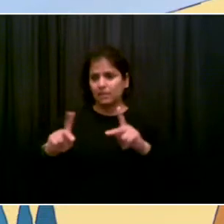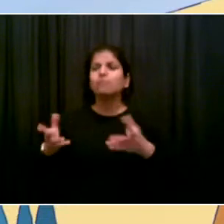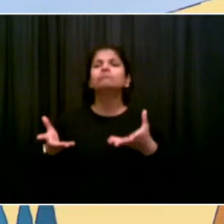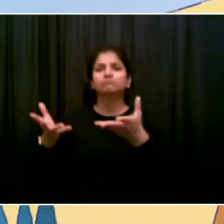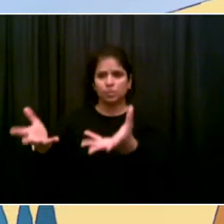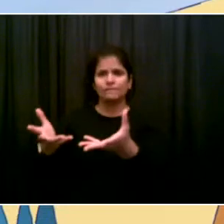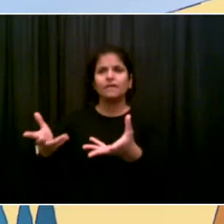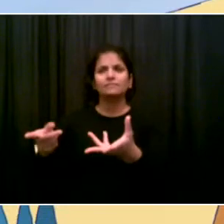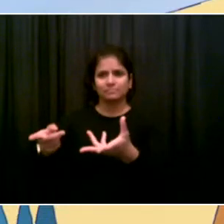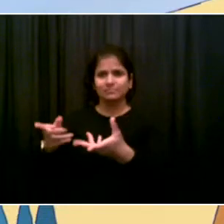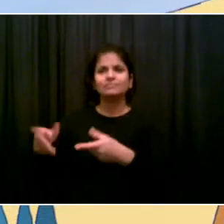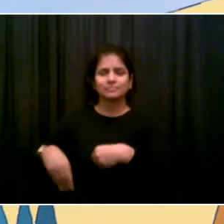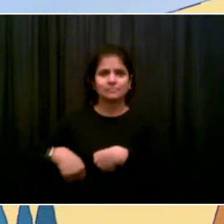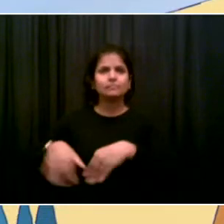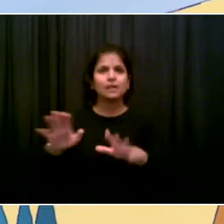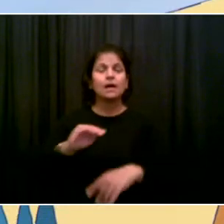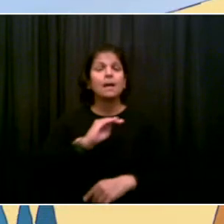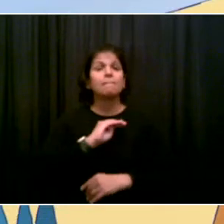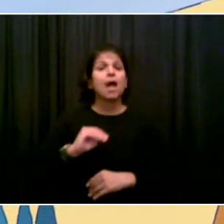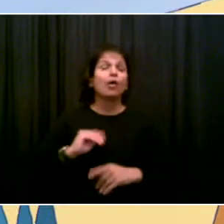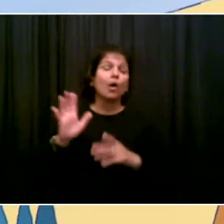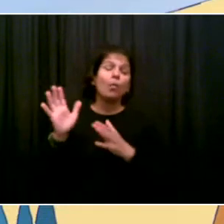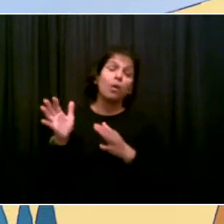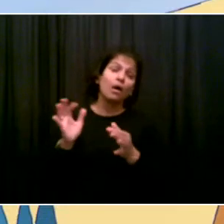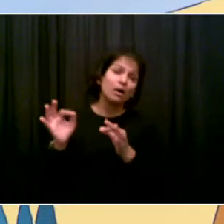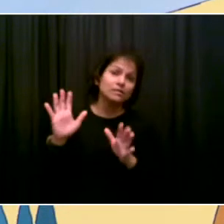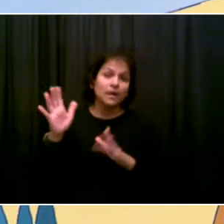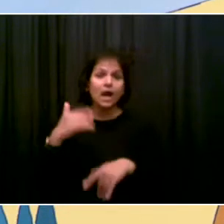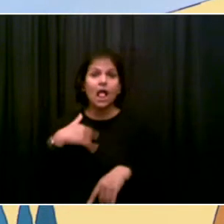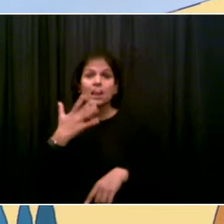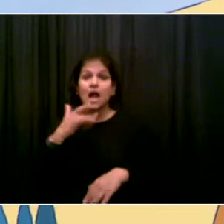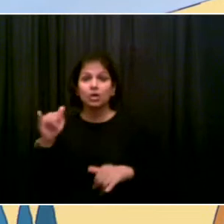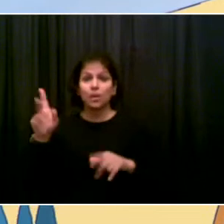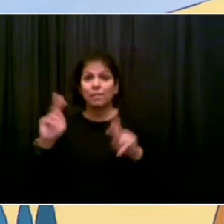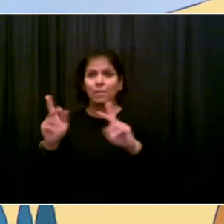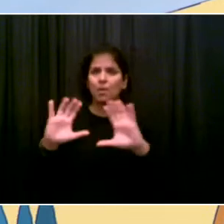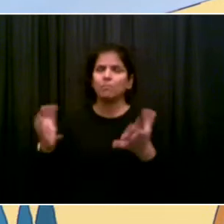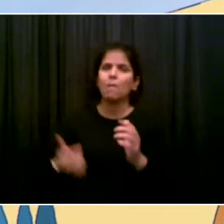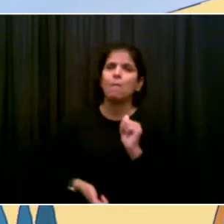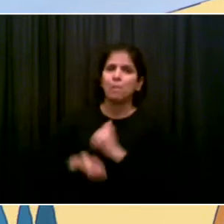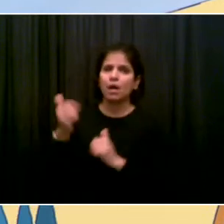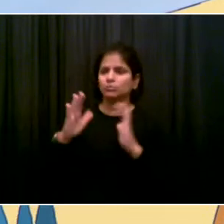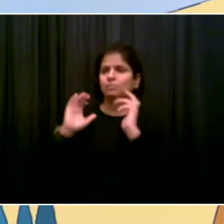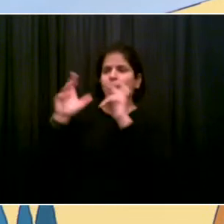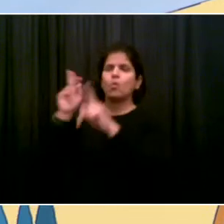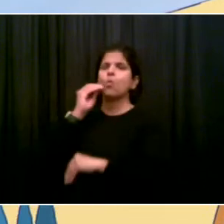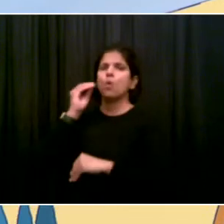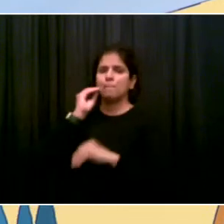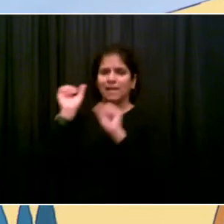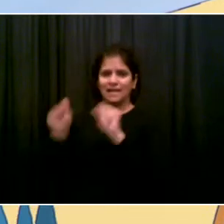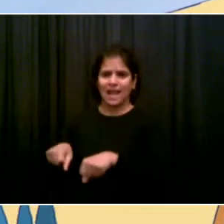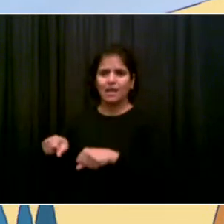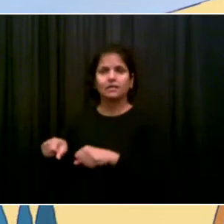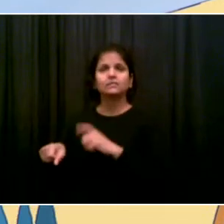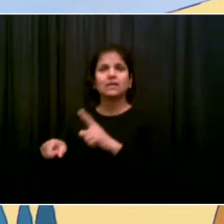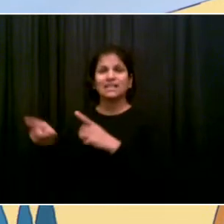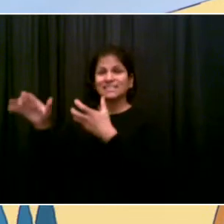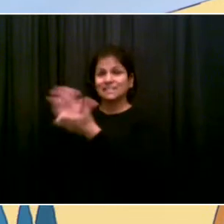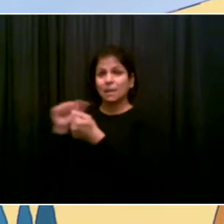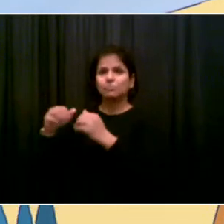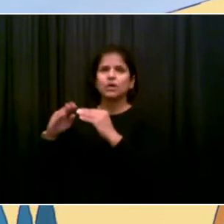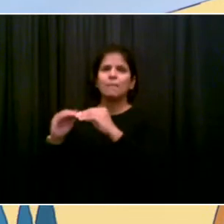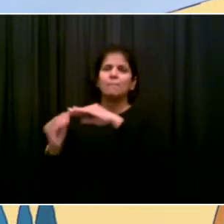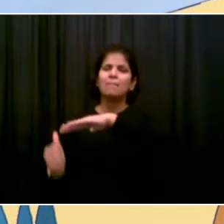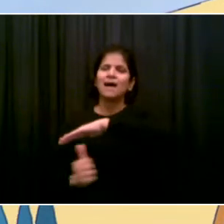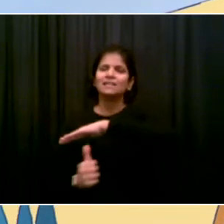were able to go back to their homes because most of the damage in most cases was just basements, and it was real damage and very expensive and